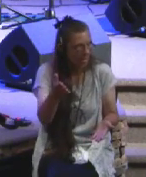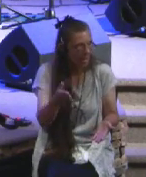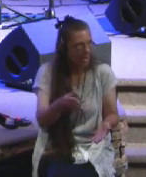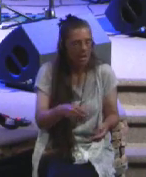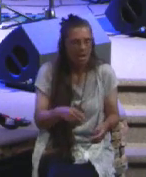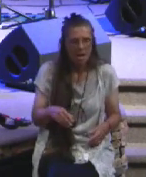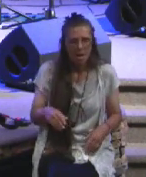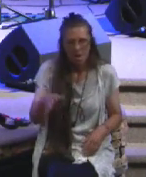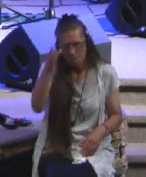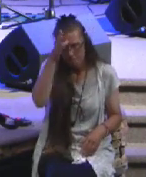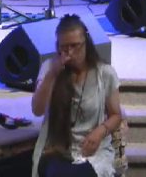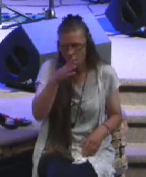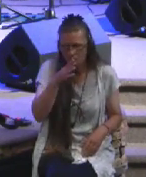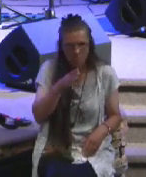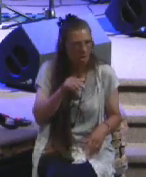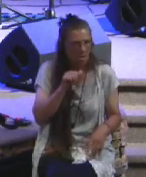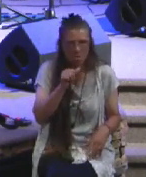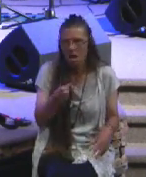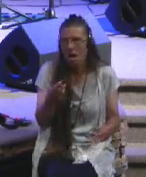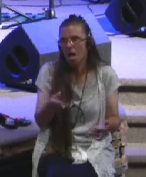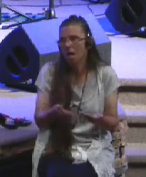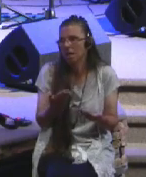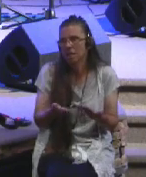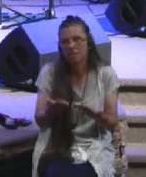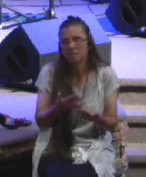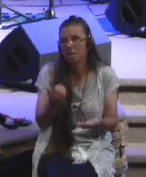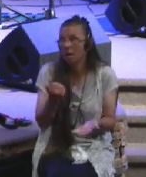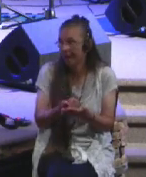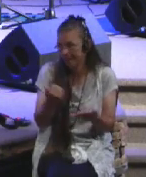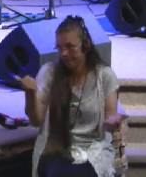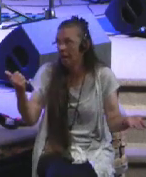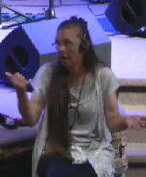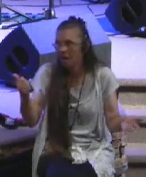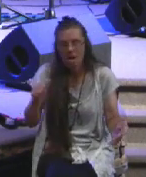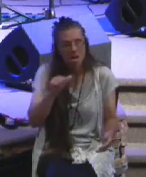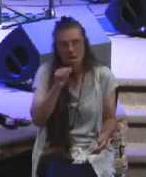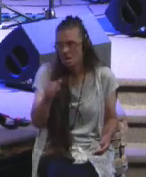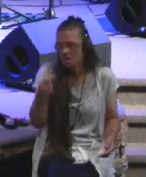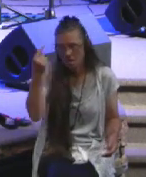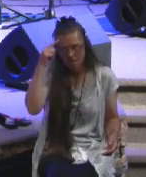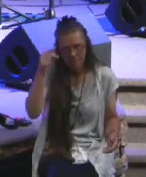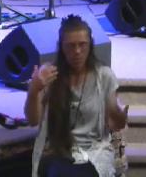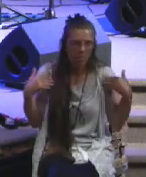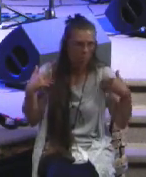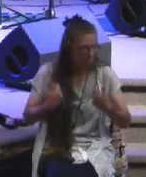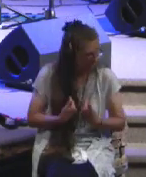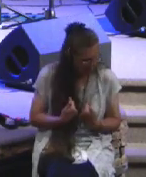Parenting is not easy work. Can I get an amen on that? Amen. It is not for the weak.